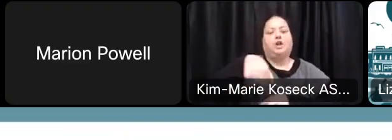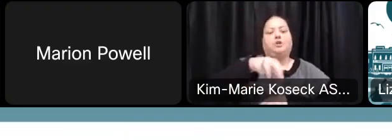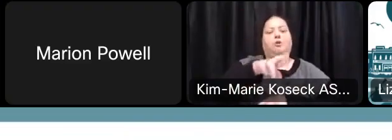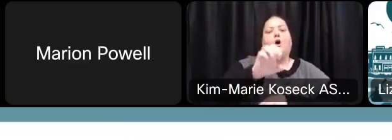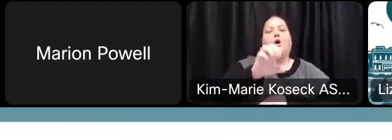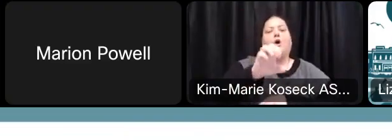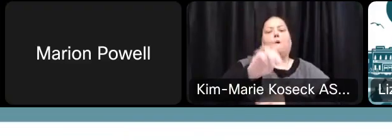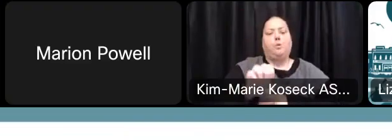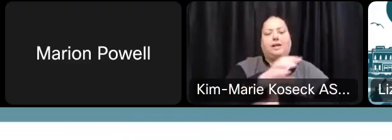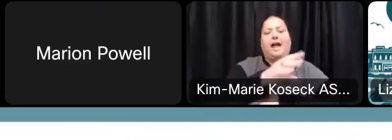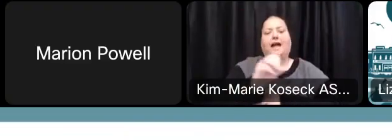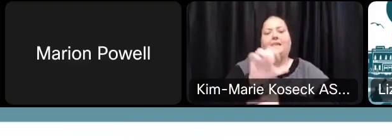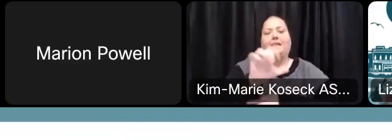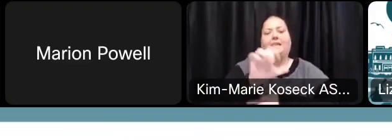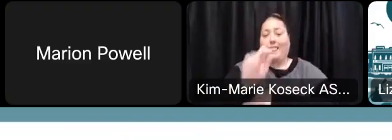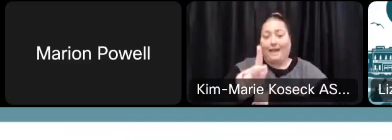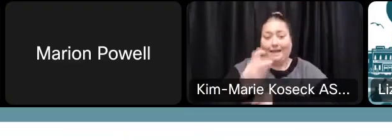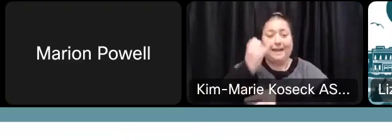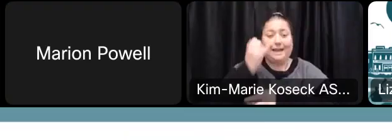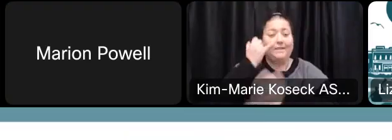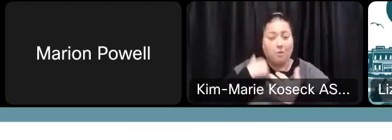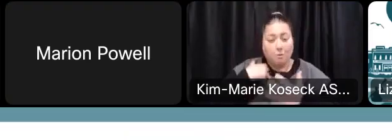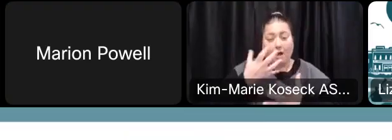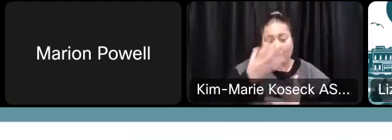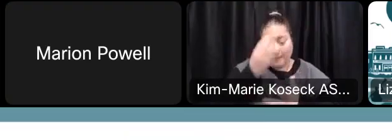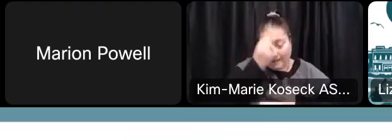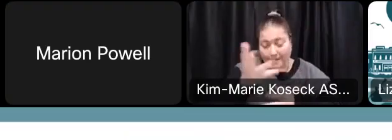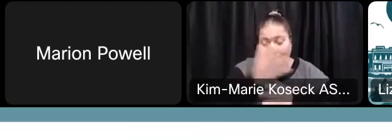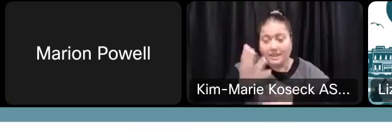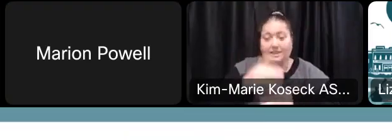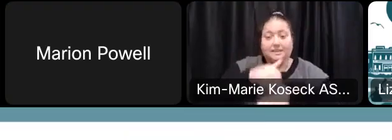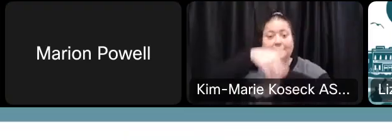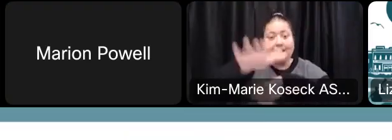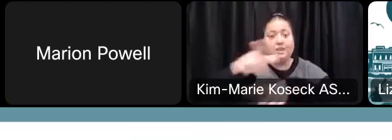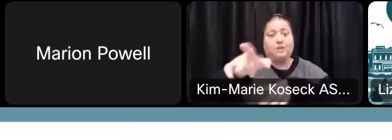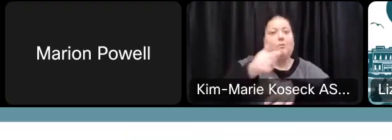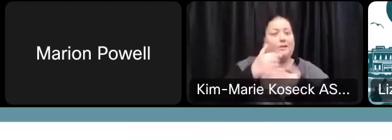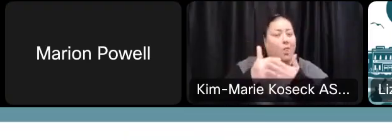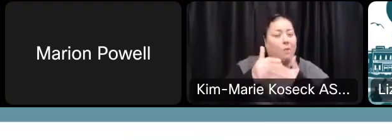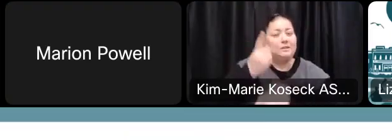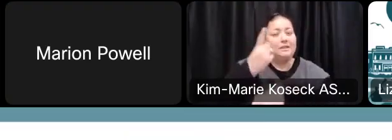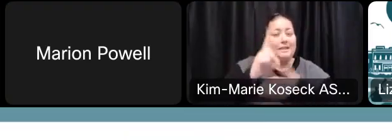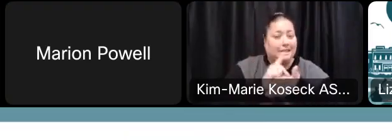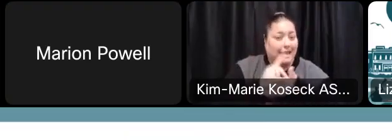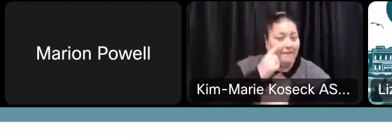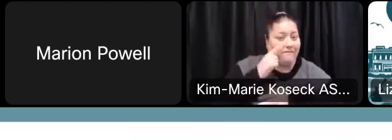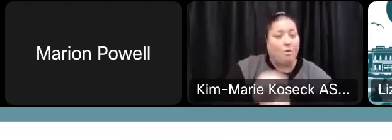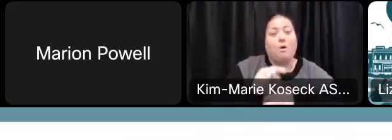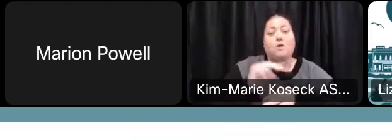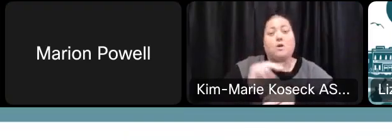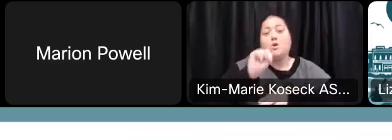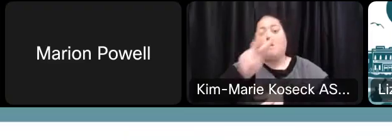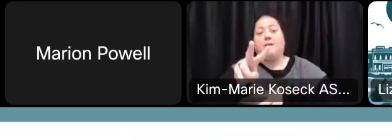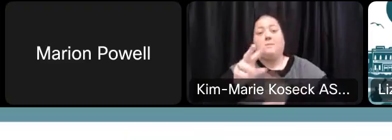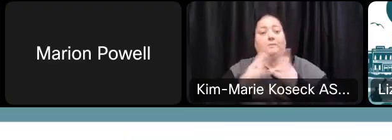you wanted to make sure you have that information sent to you once it's closer to the date. And like I said, with whatever time we